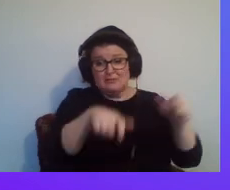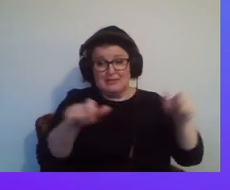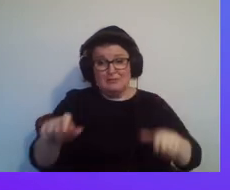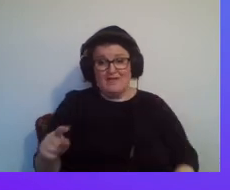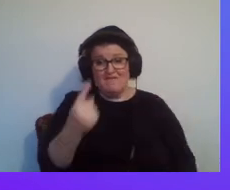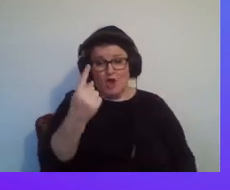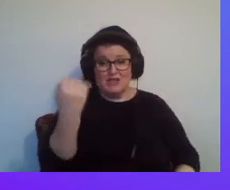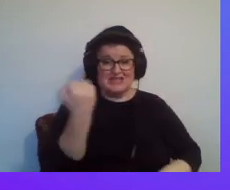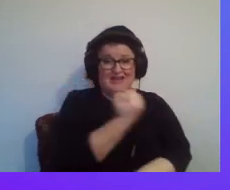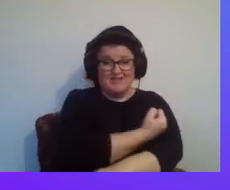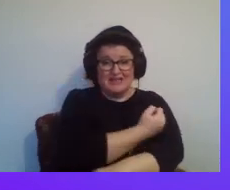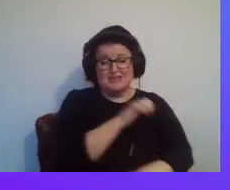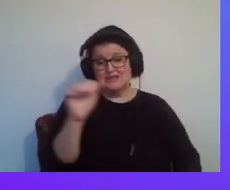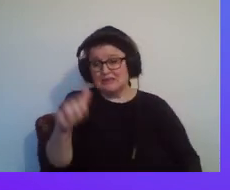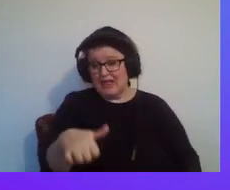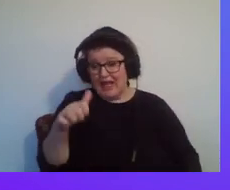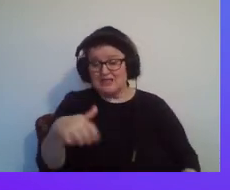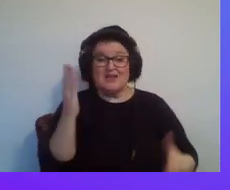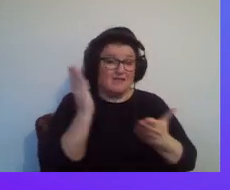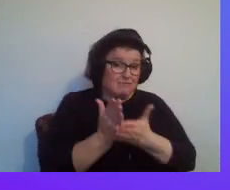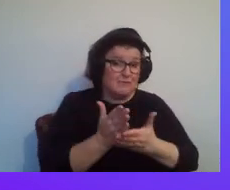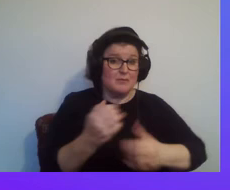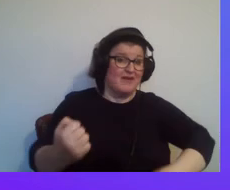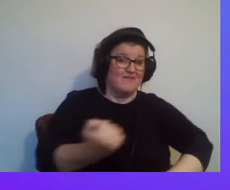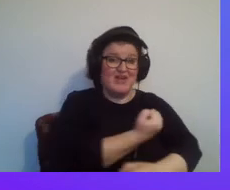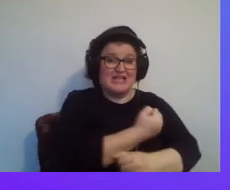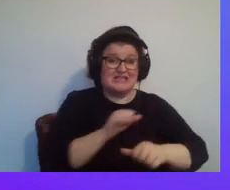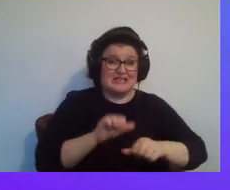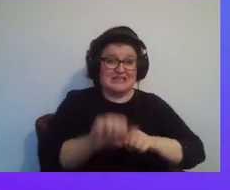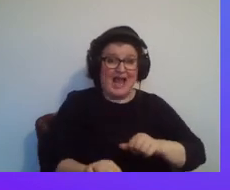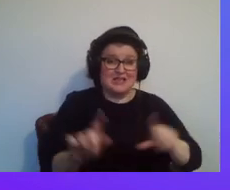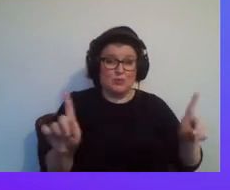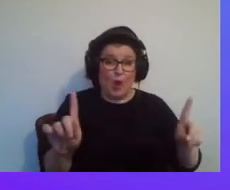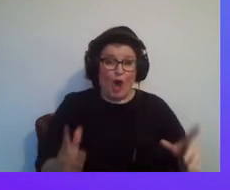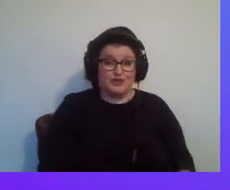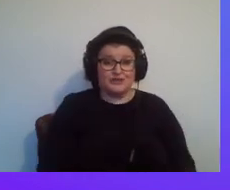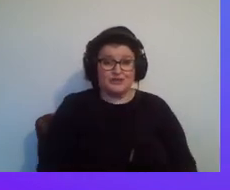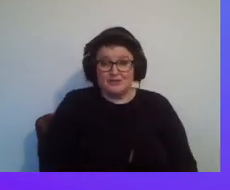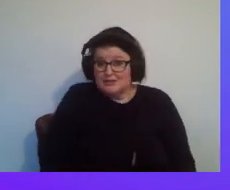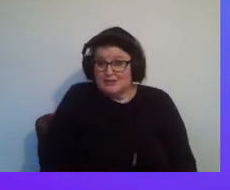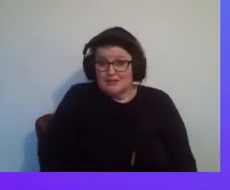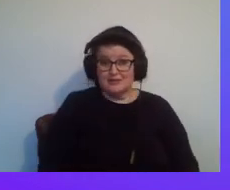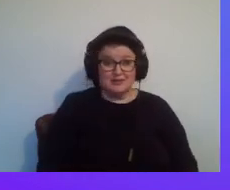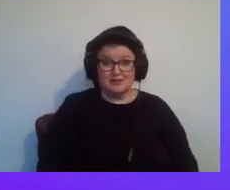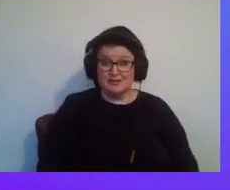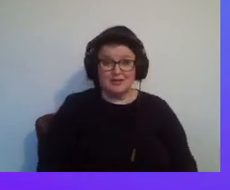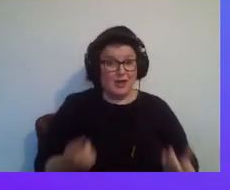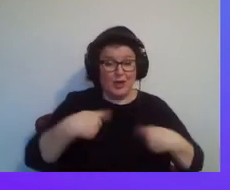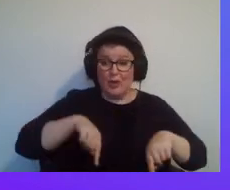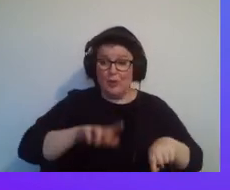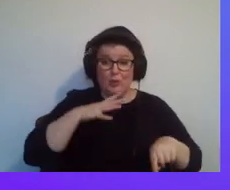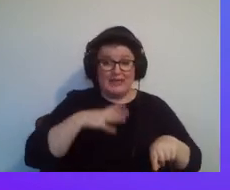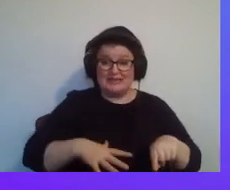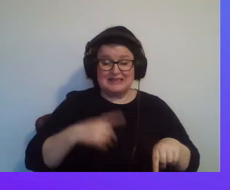the vaccination, absolutely. But what then? What next? How do we, because unless we start to dismantle